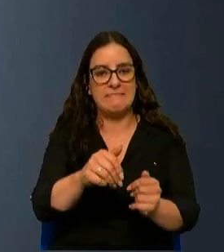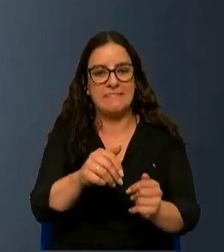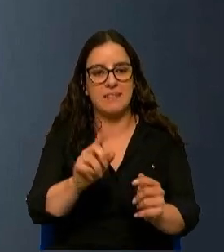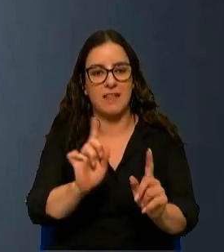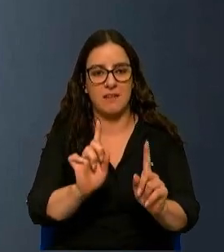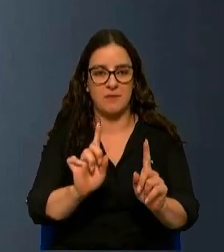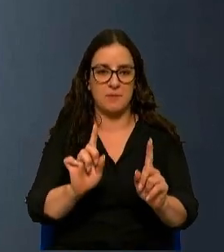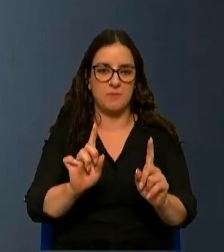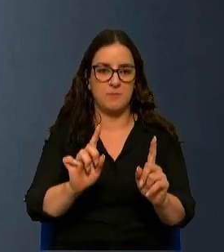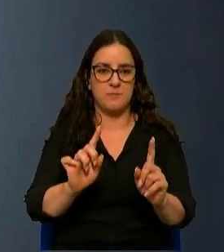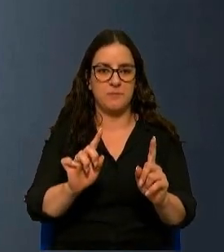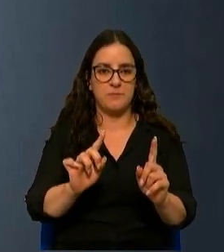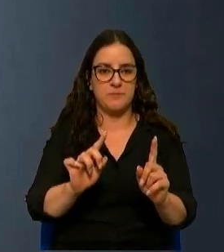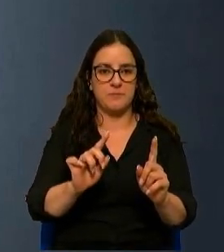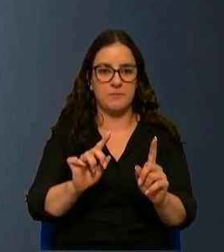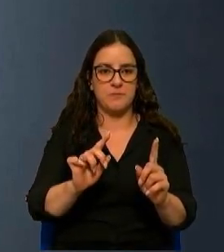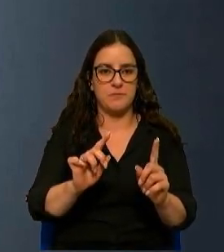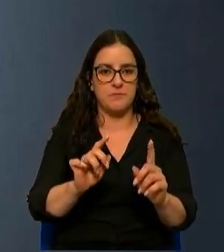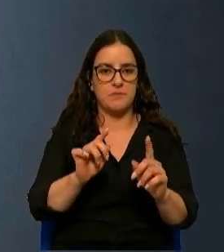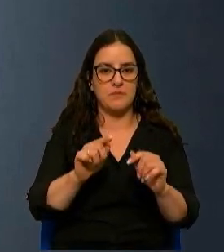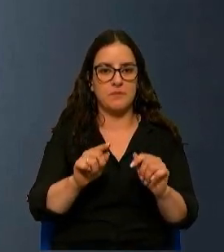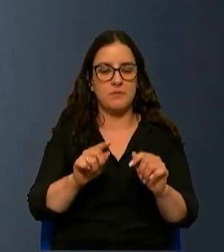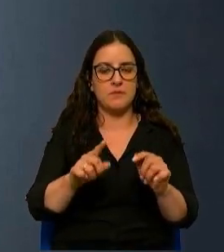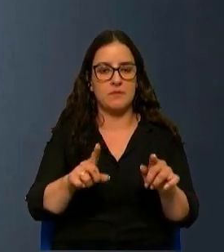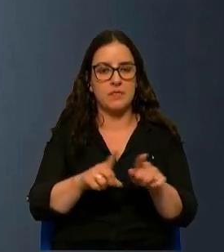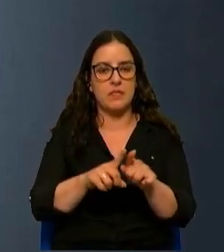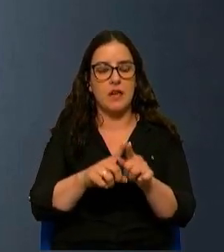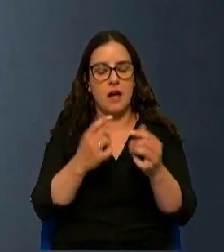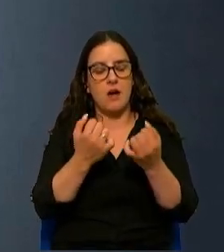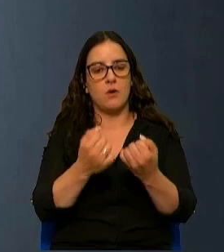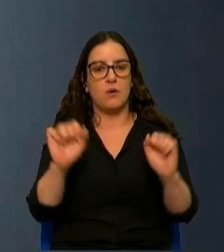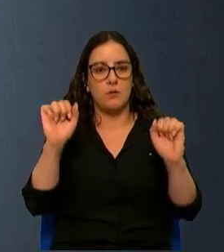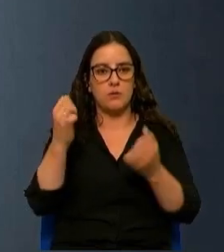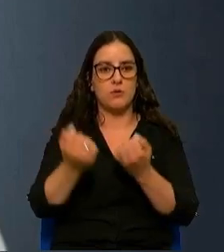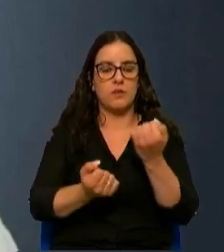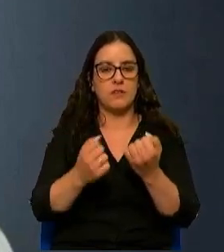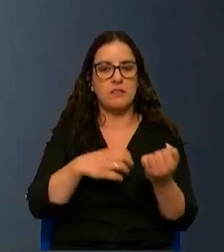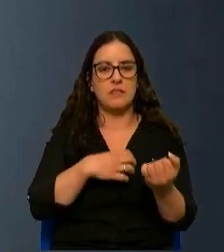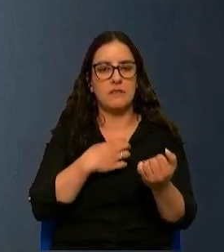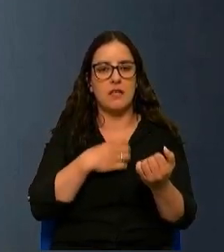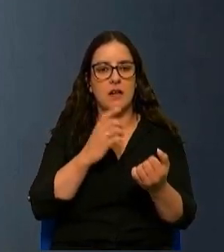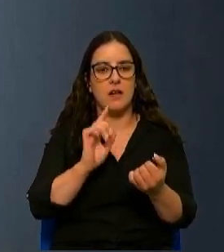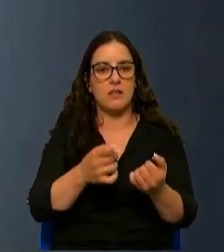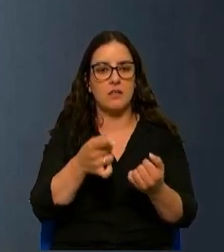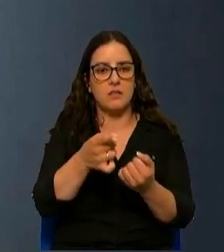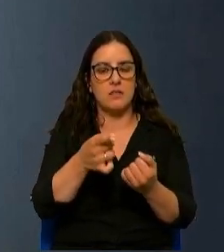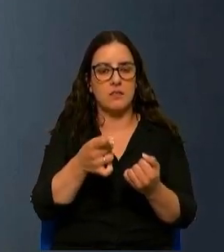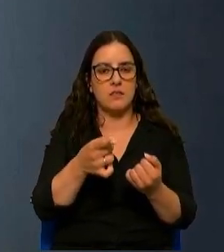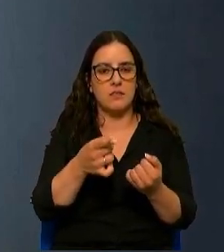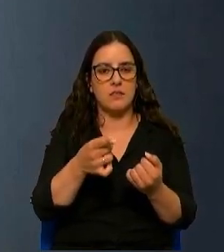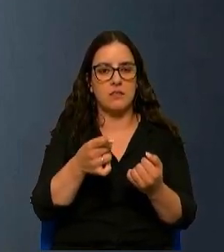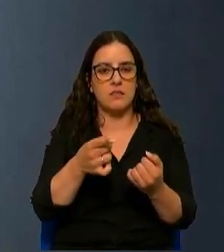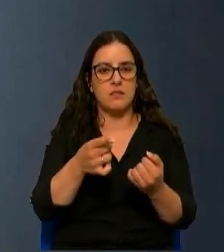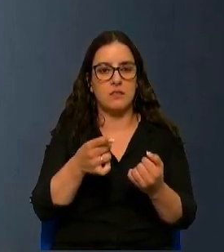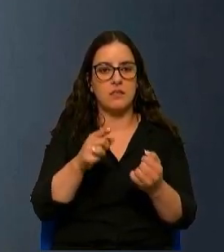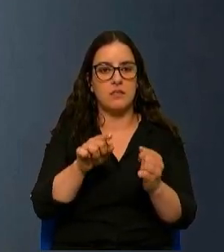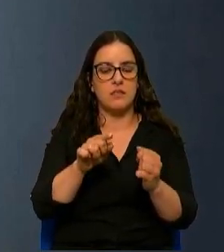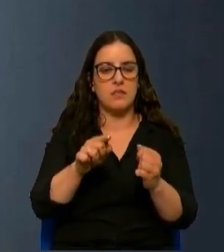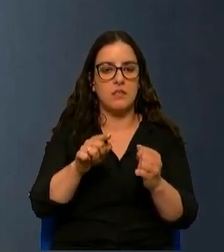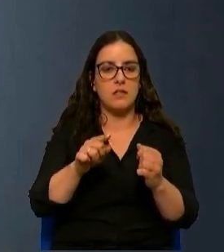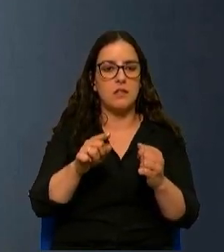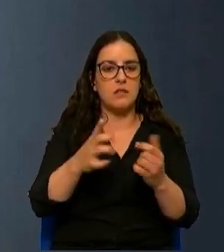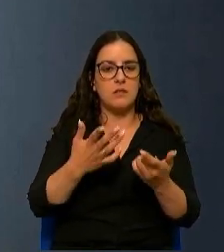at what we mean by autonomous driving, so in that previous quote, Elon Musk mentioned having L4